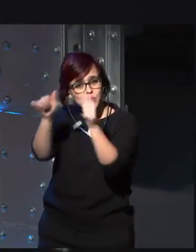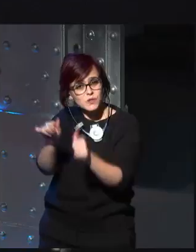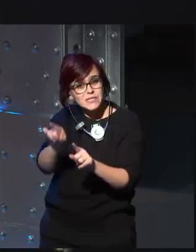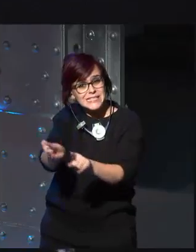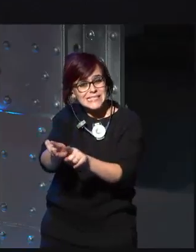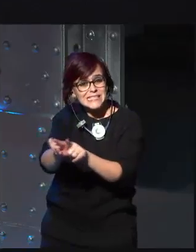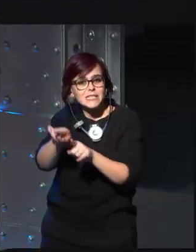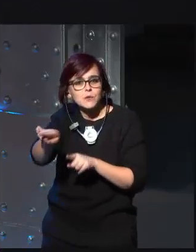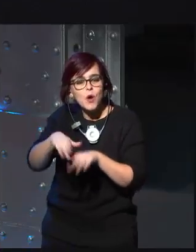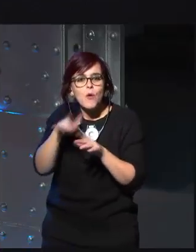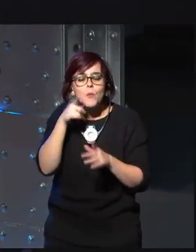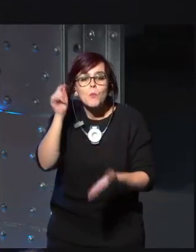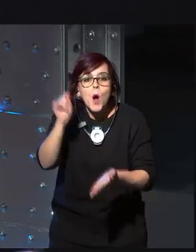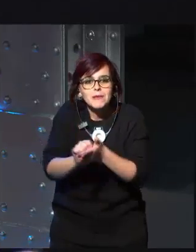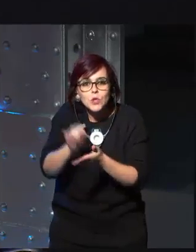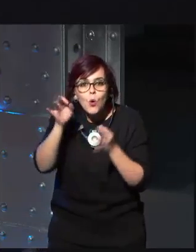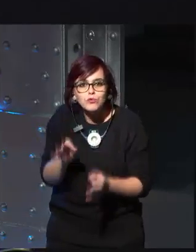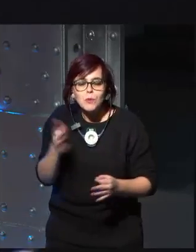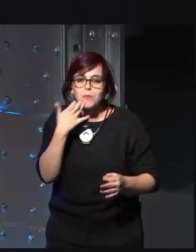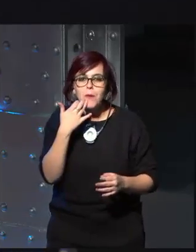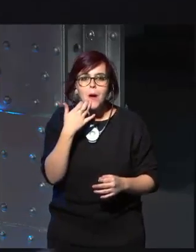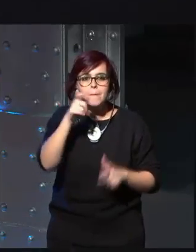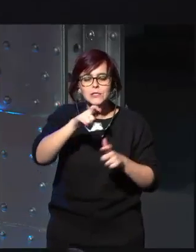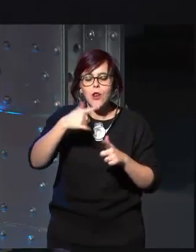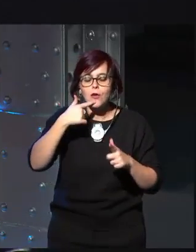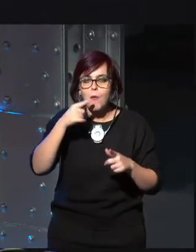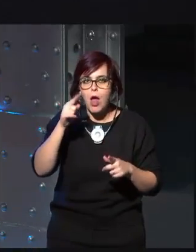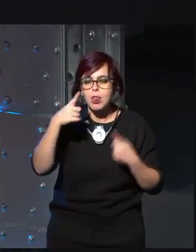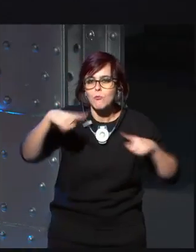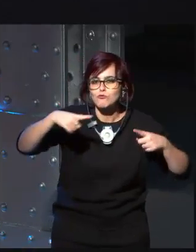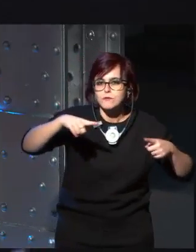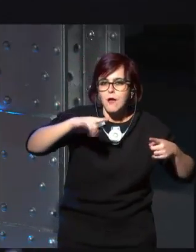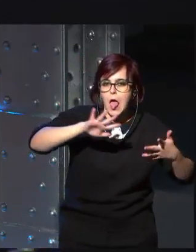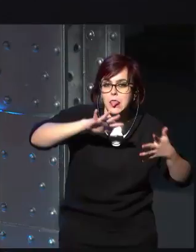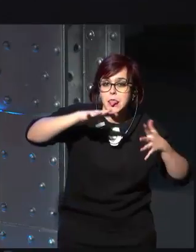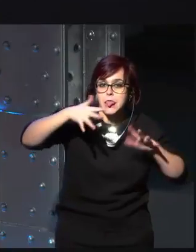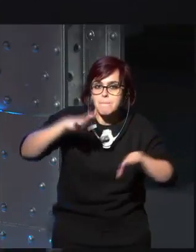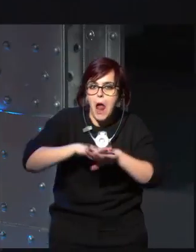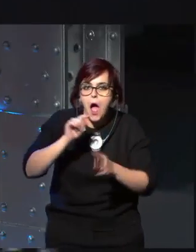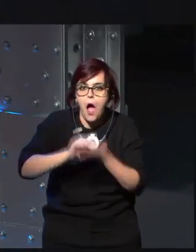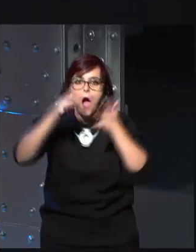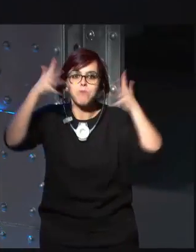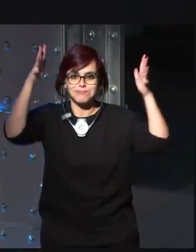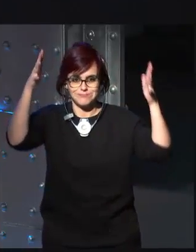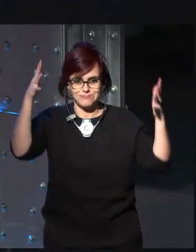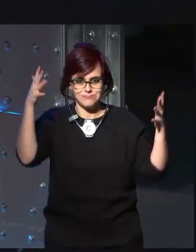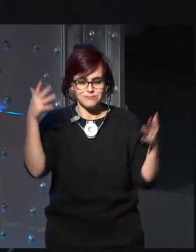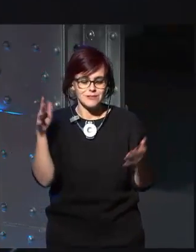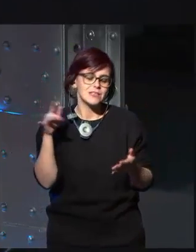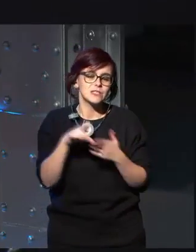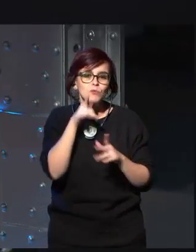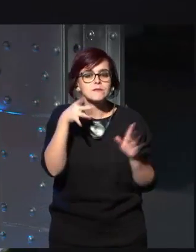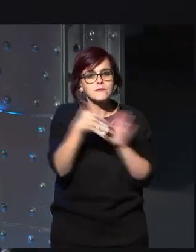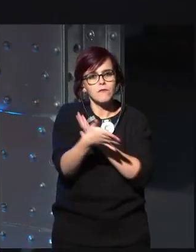recording sound so that we know exactly when people have to clap, does that deform the way we think? Does that make